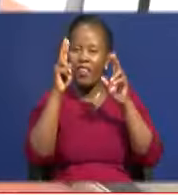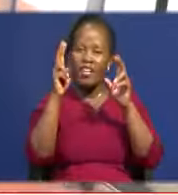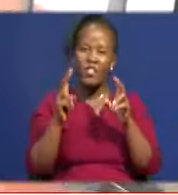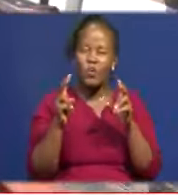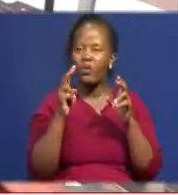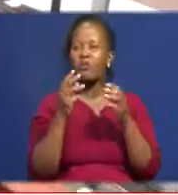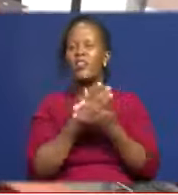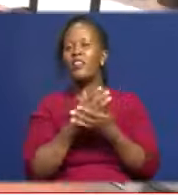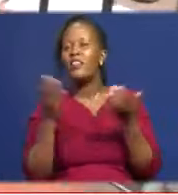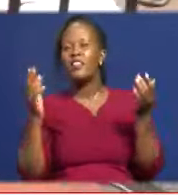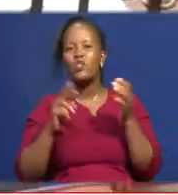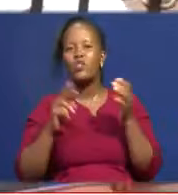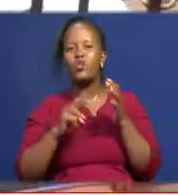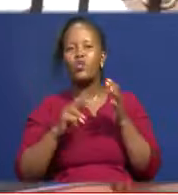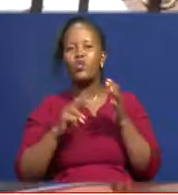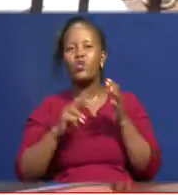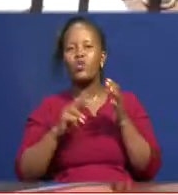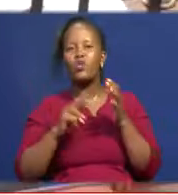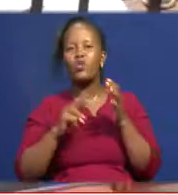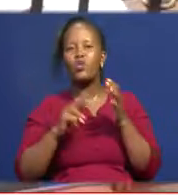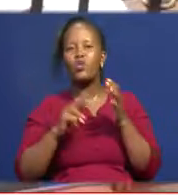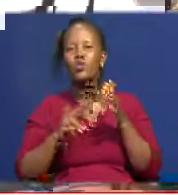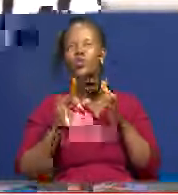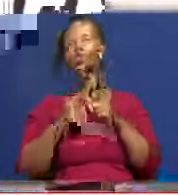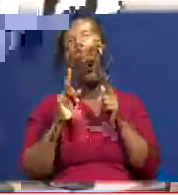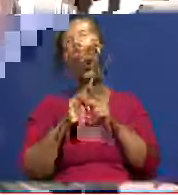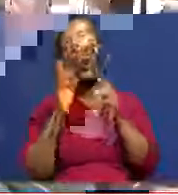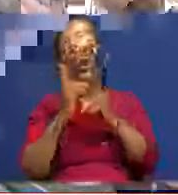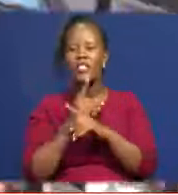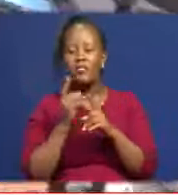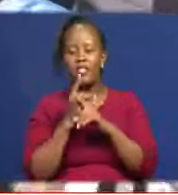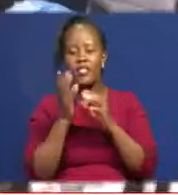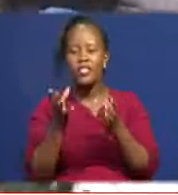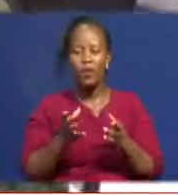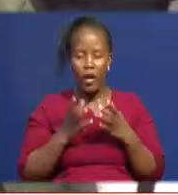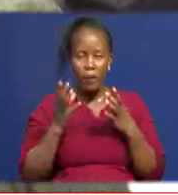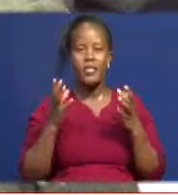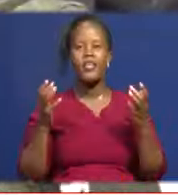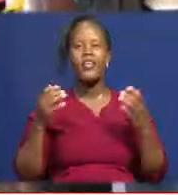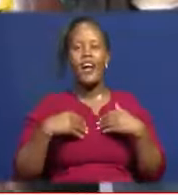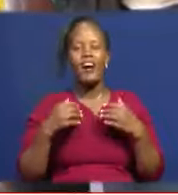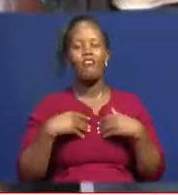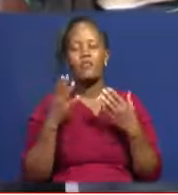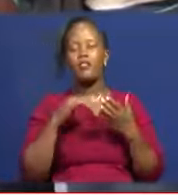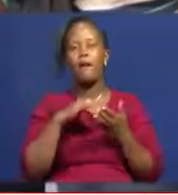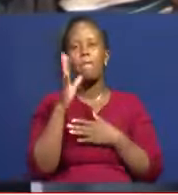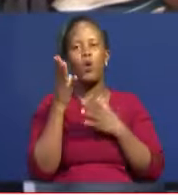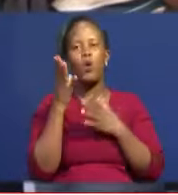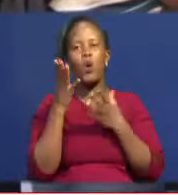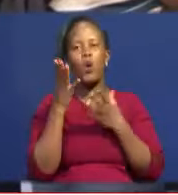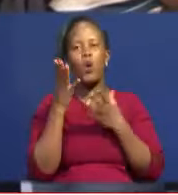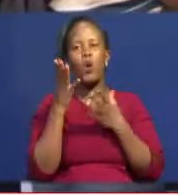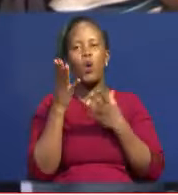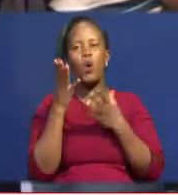collateral. The eligibility of this fund has been lessened. Through